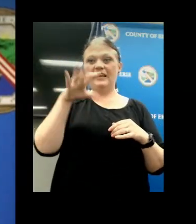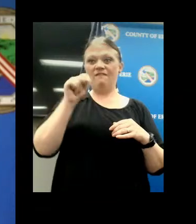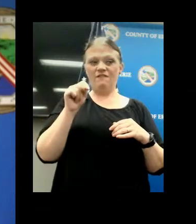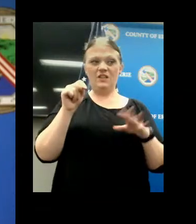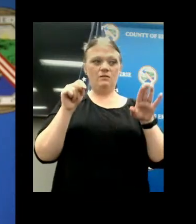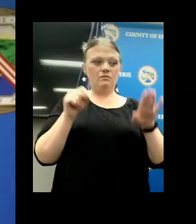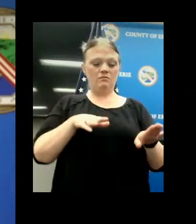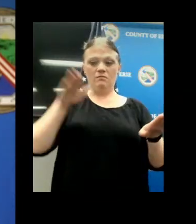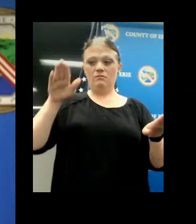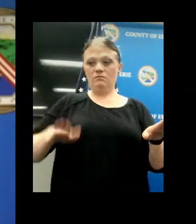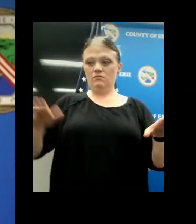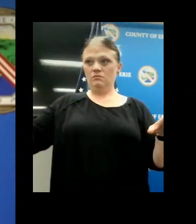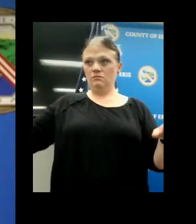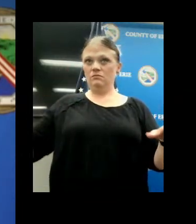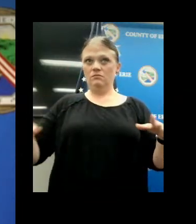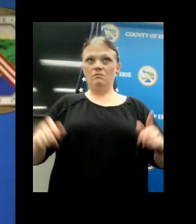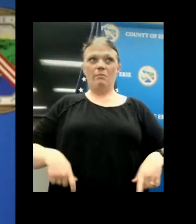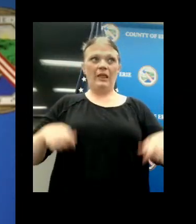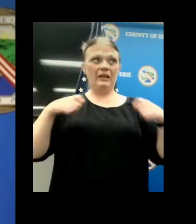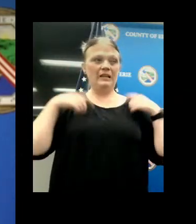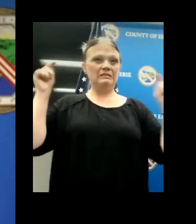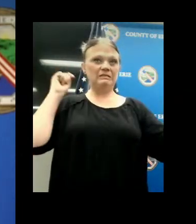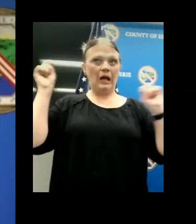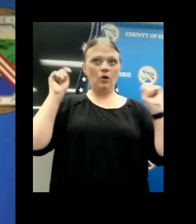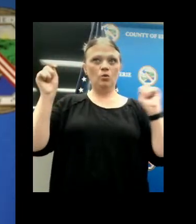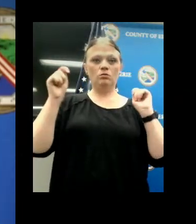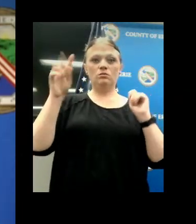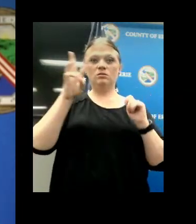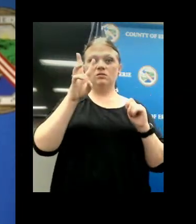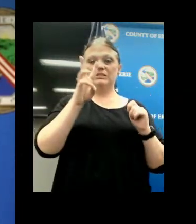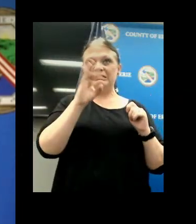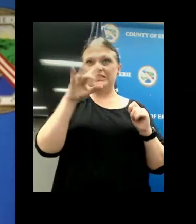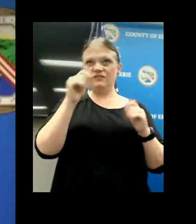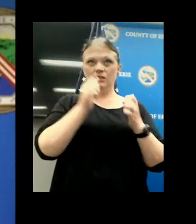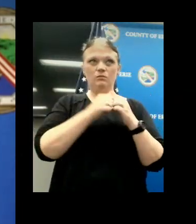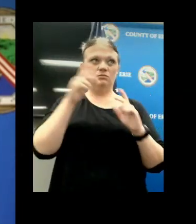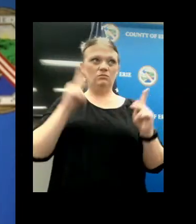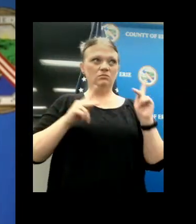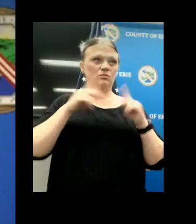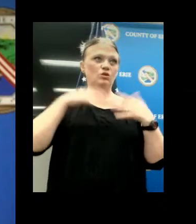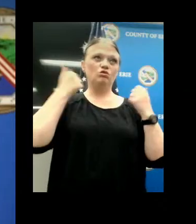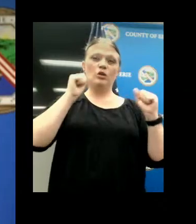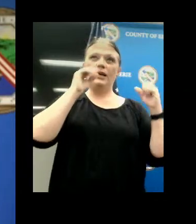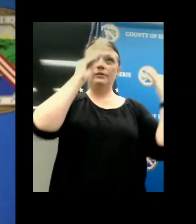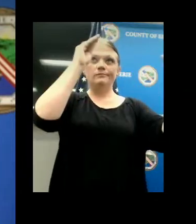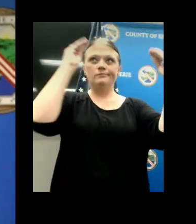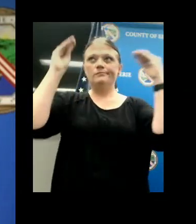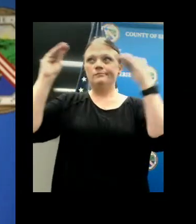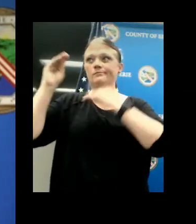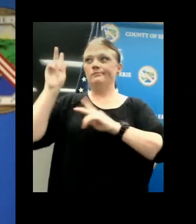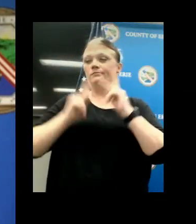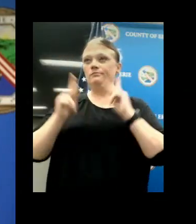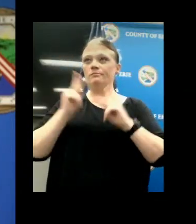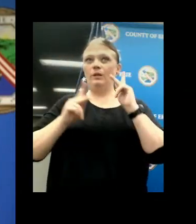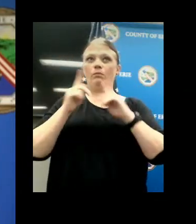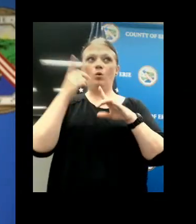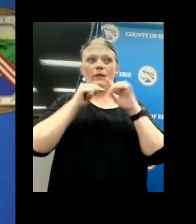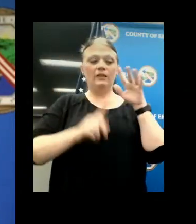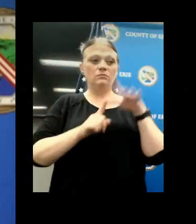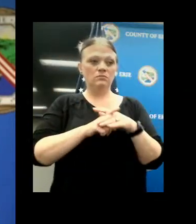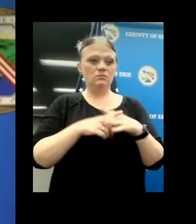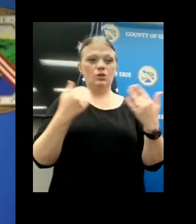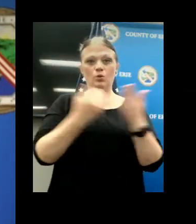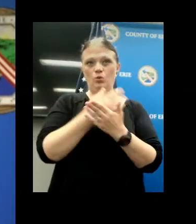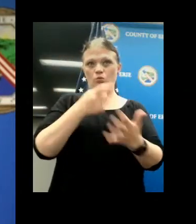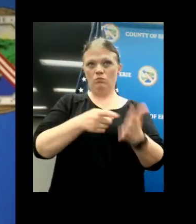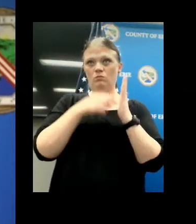slide, 10 feet on blankets and 6 feet up with people. So we're just trying to educate people as they come to the park to let them know what those